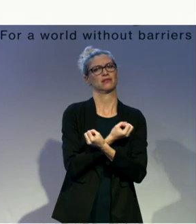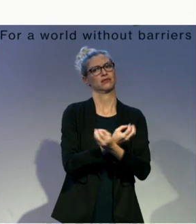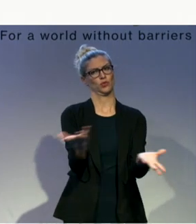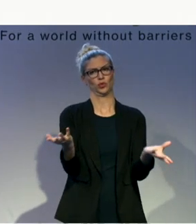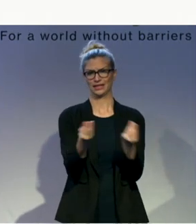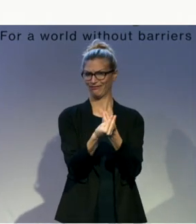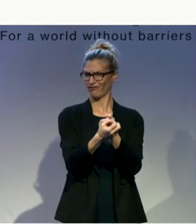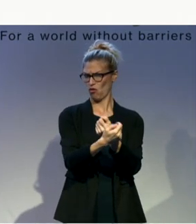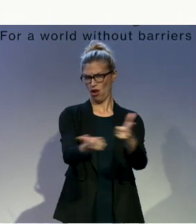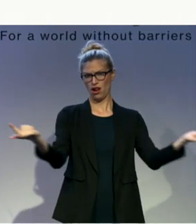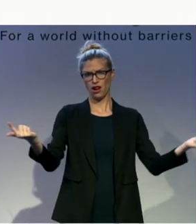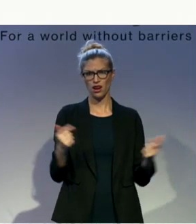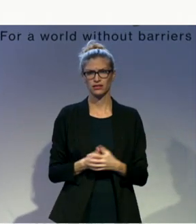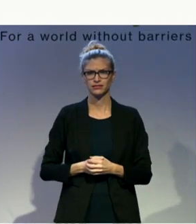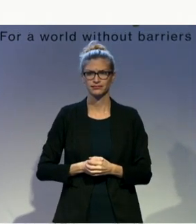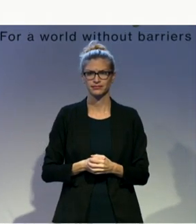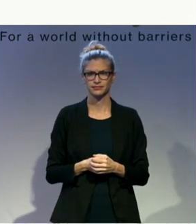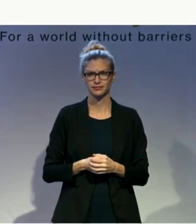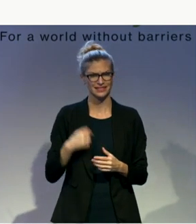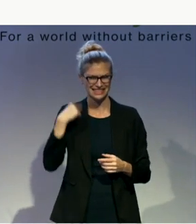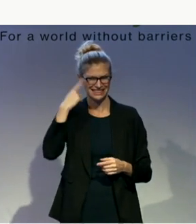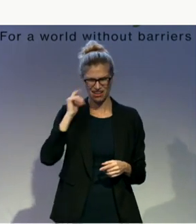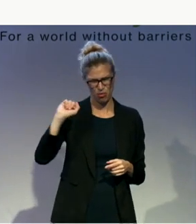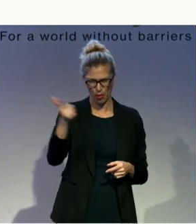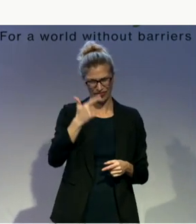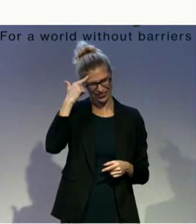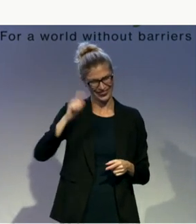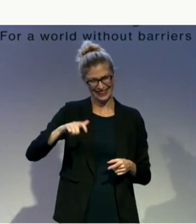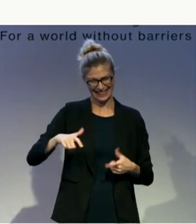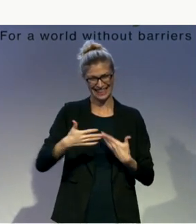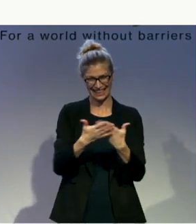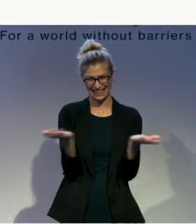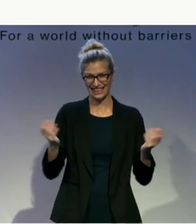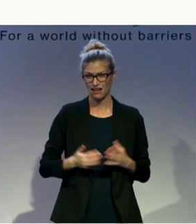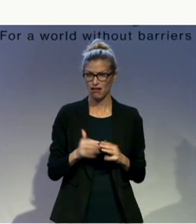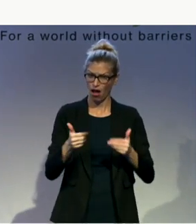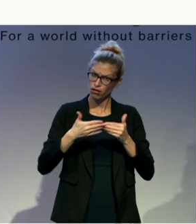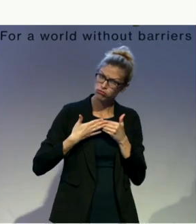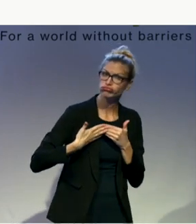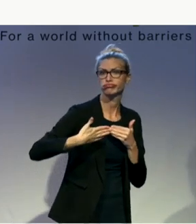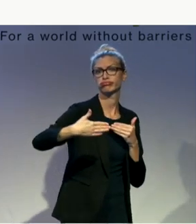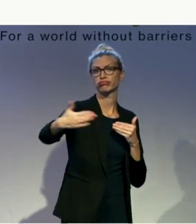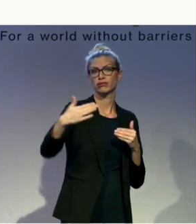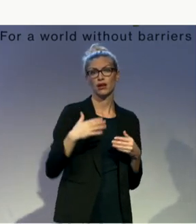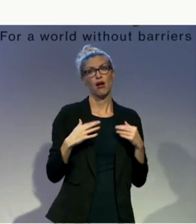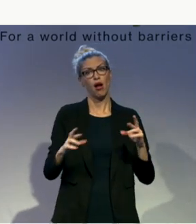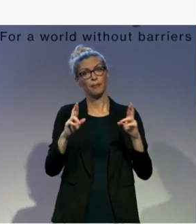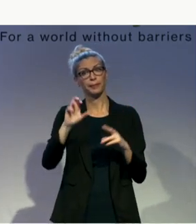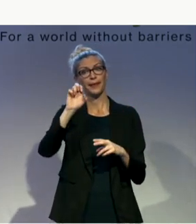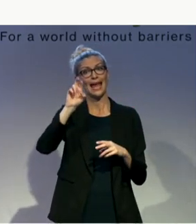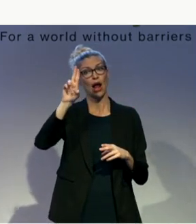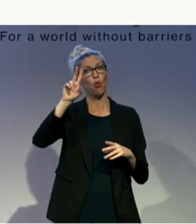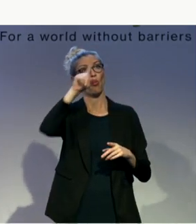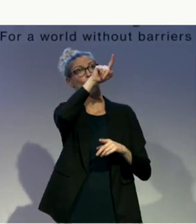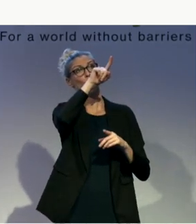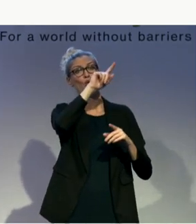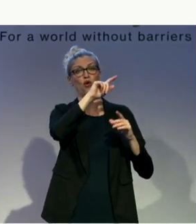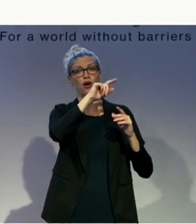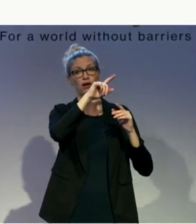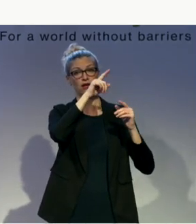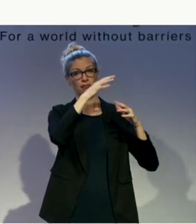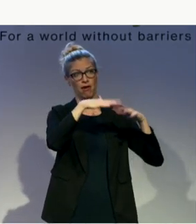And I hope to live long enough to see the European Parliament put out easy to read information about itself and